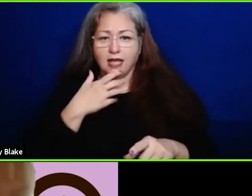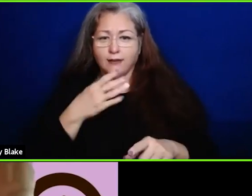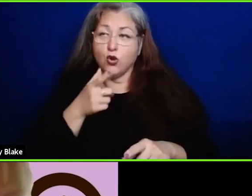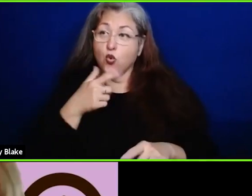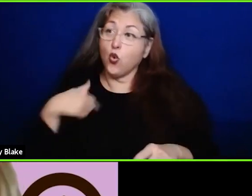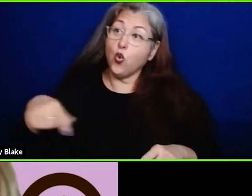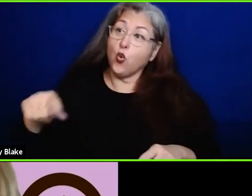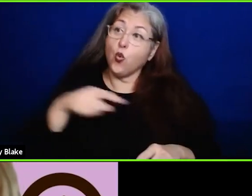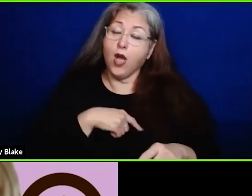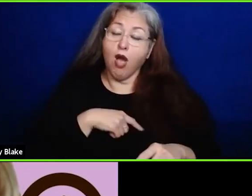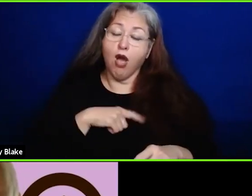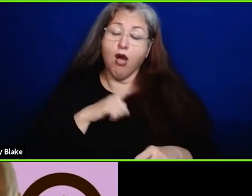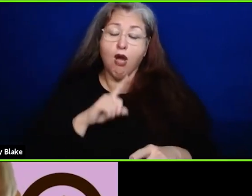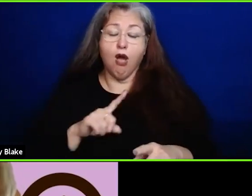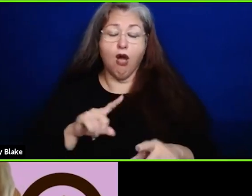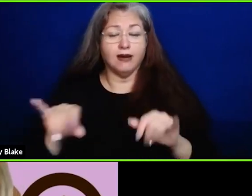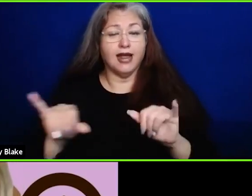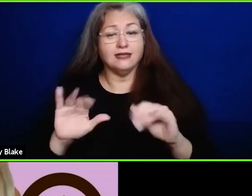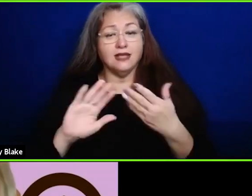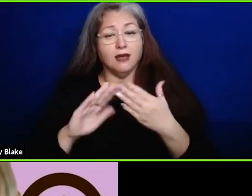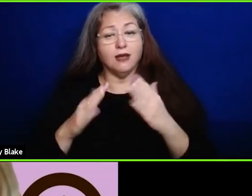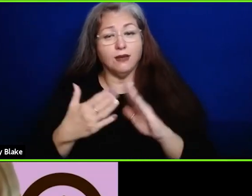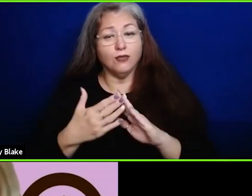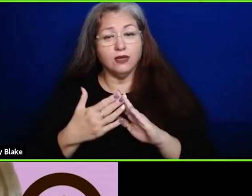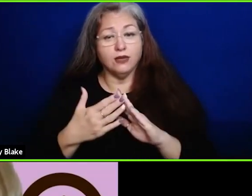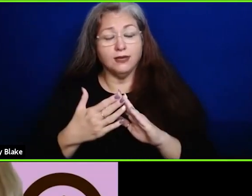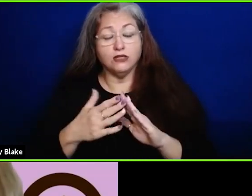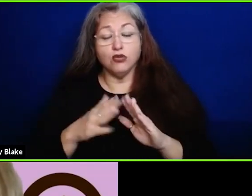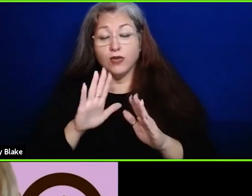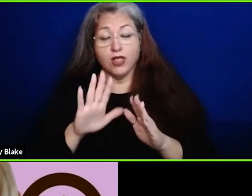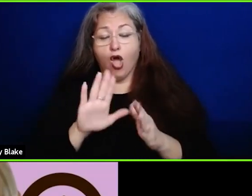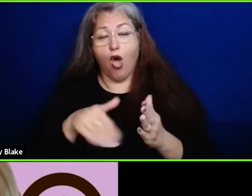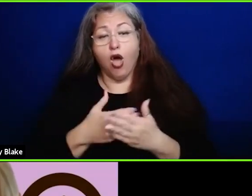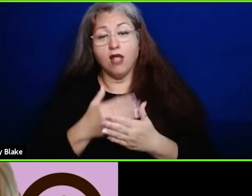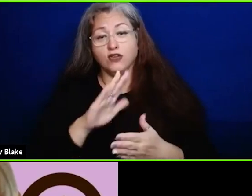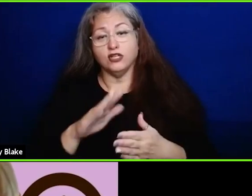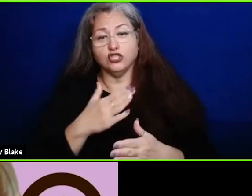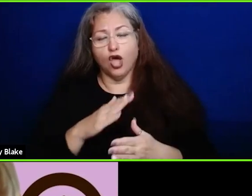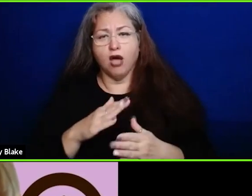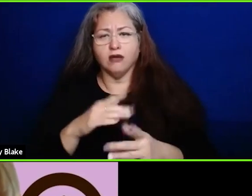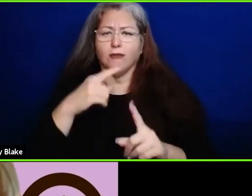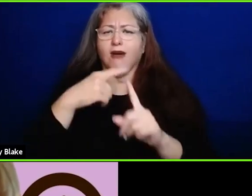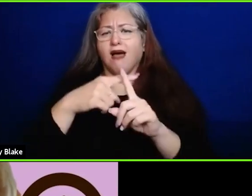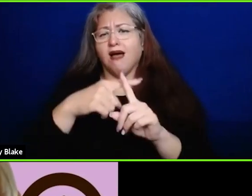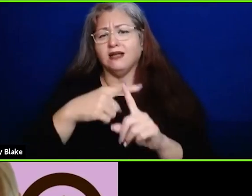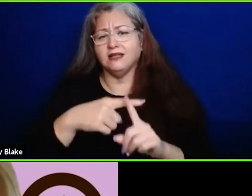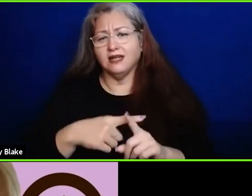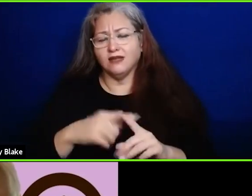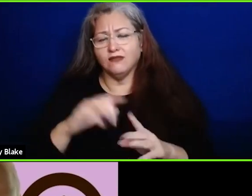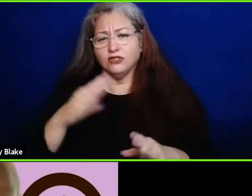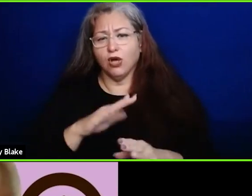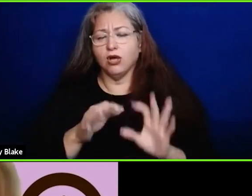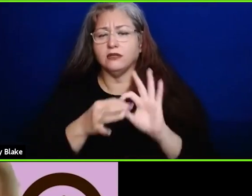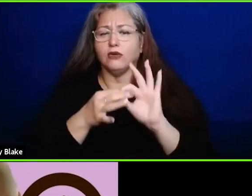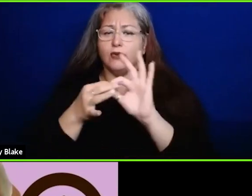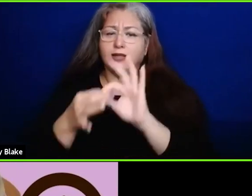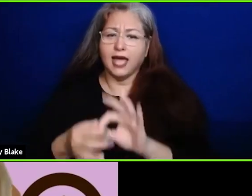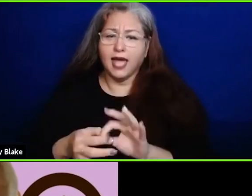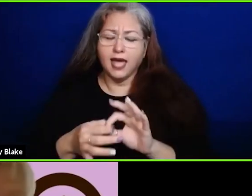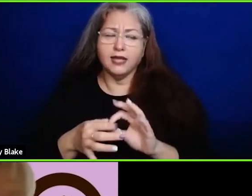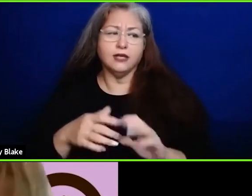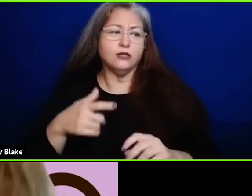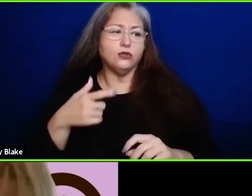as a community, because all her songs were very positive songs about